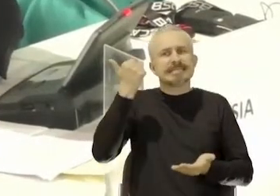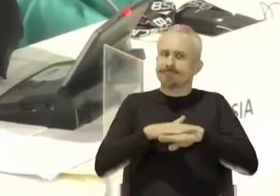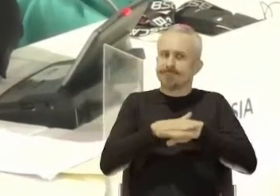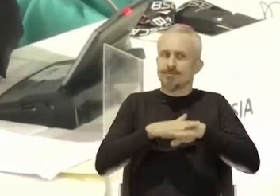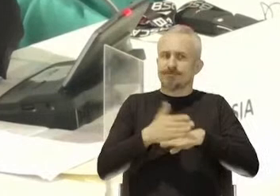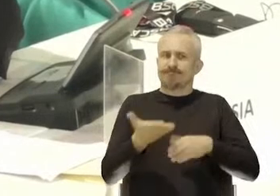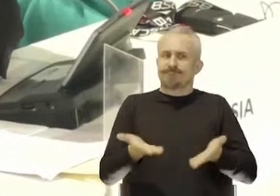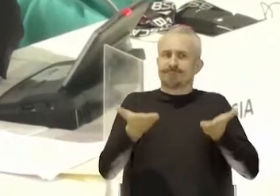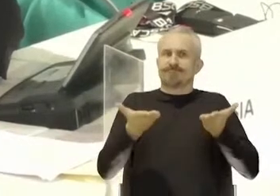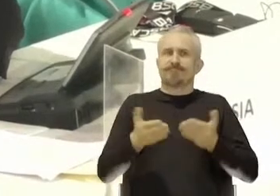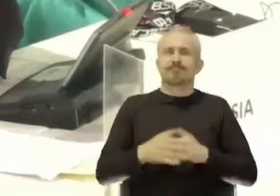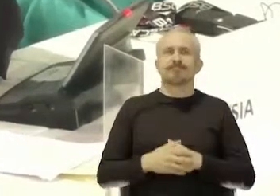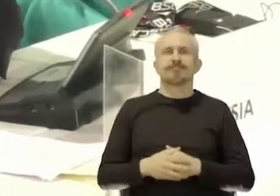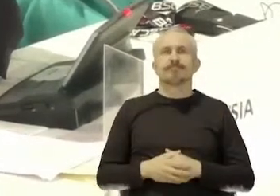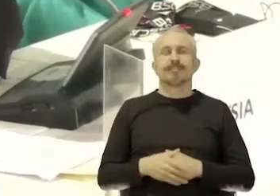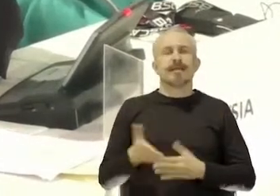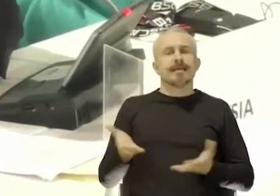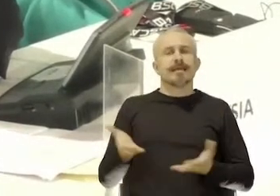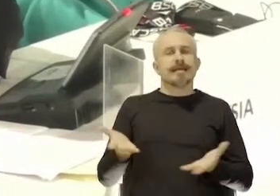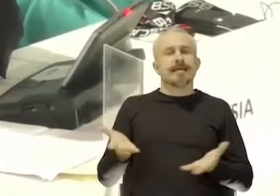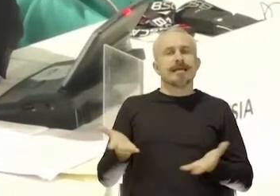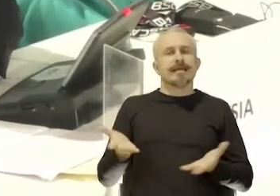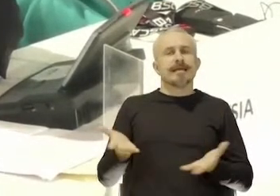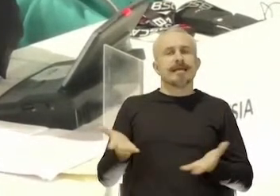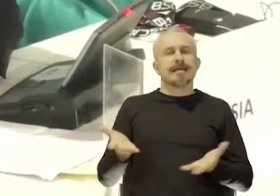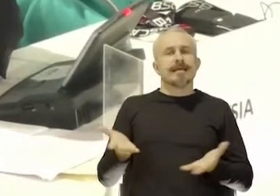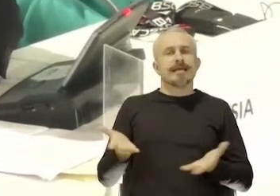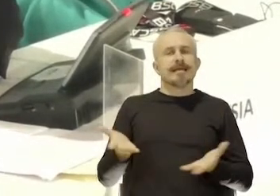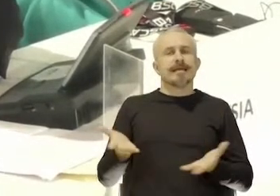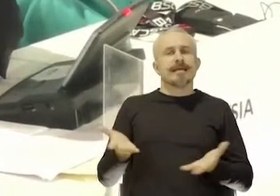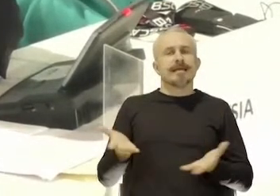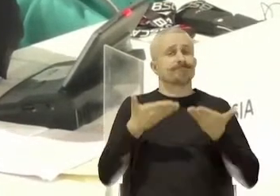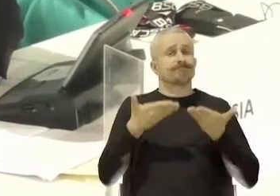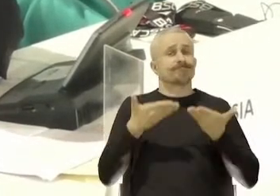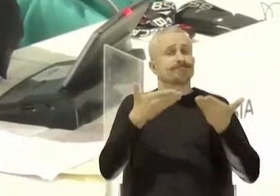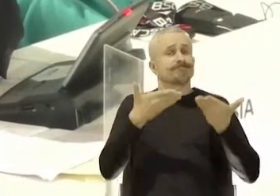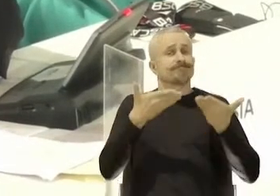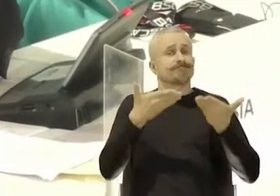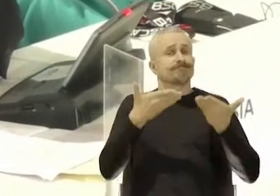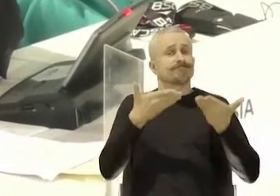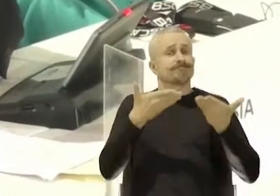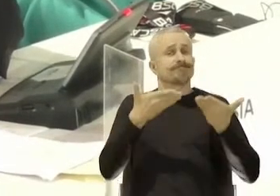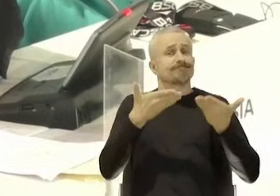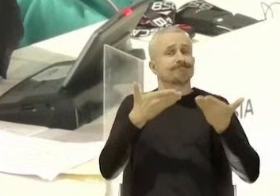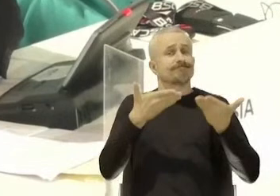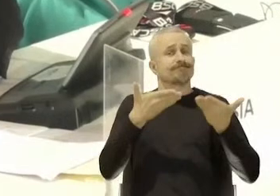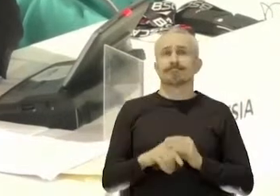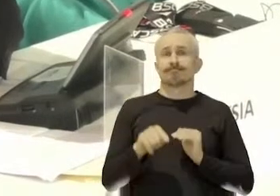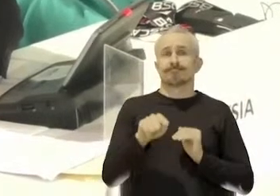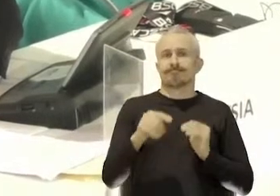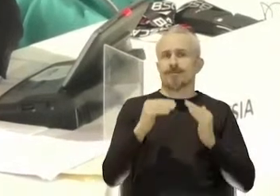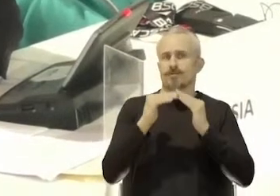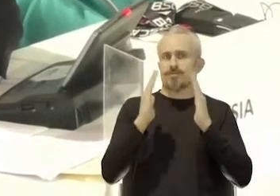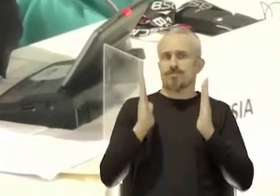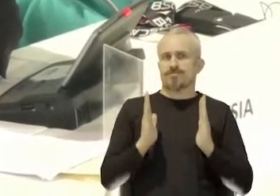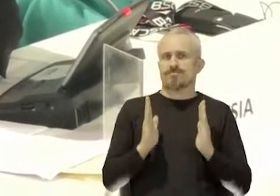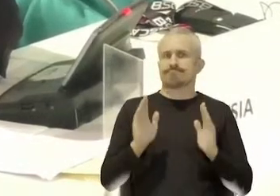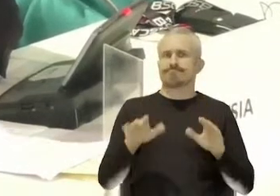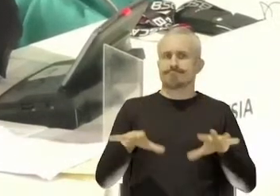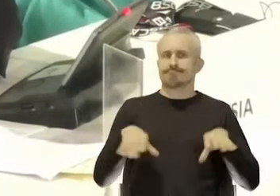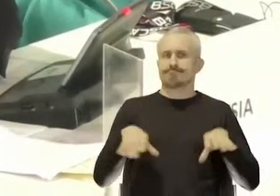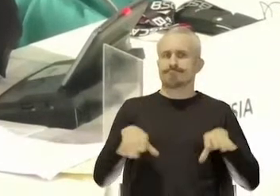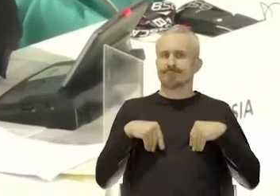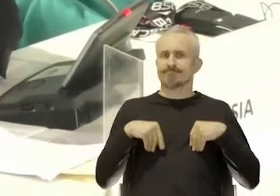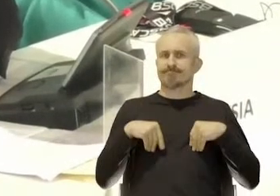have also been high on our agenda. Our National Affordable Housing Policy, for example, will see the creation